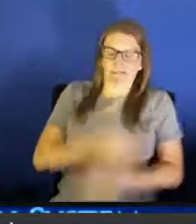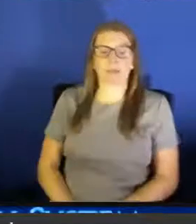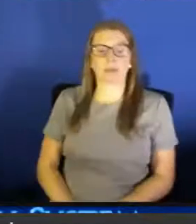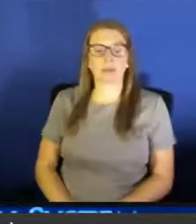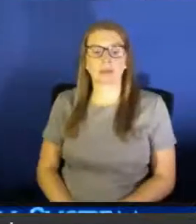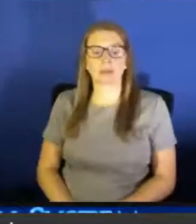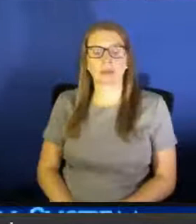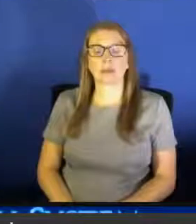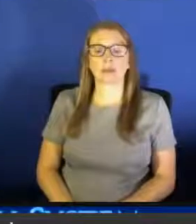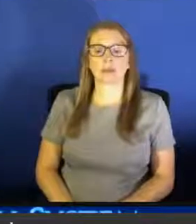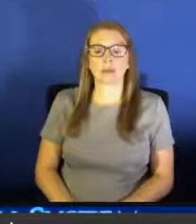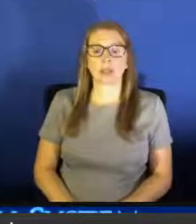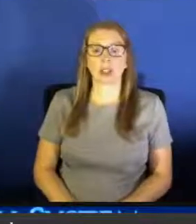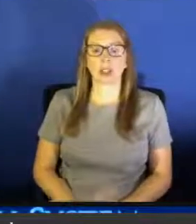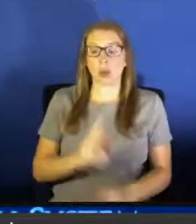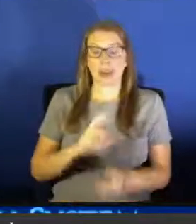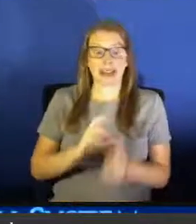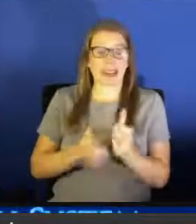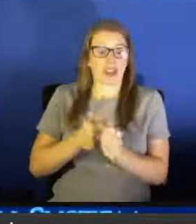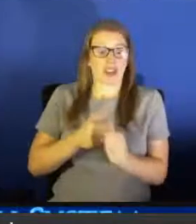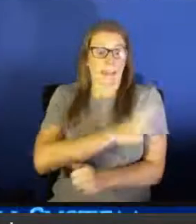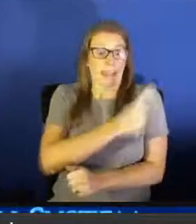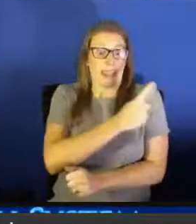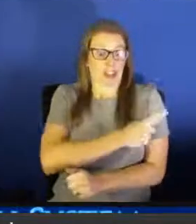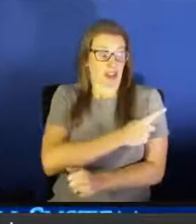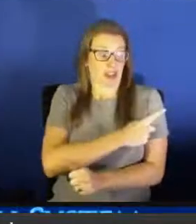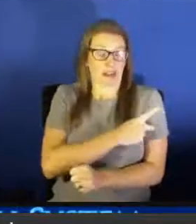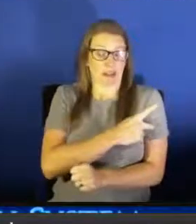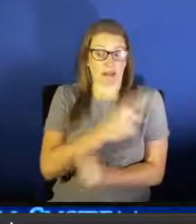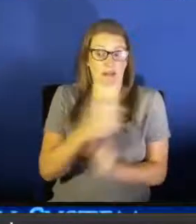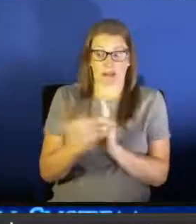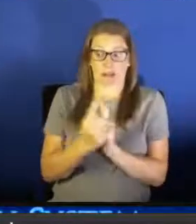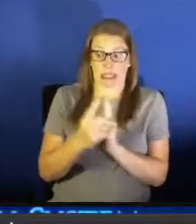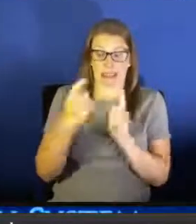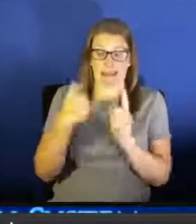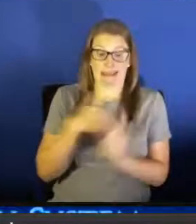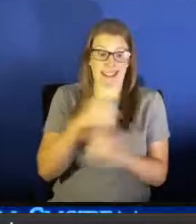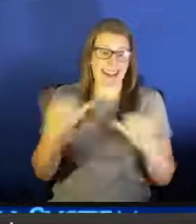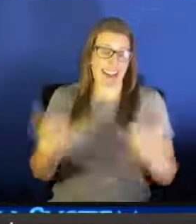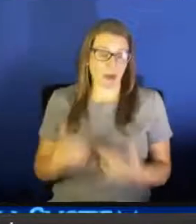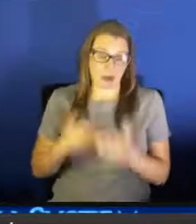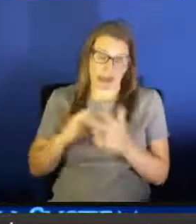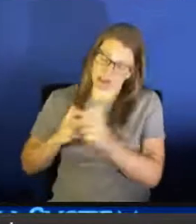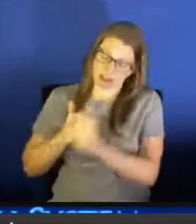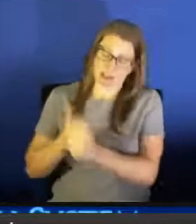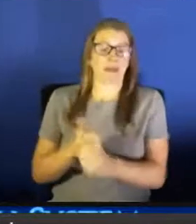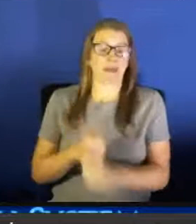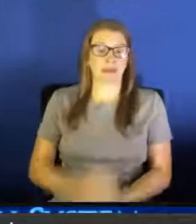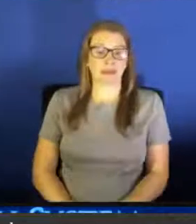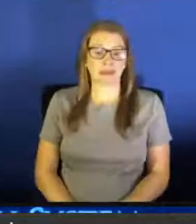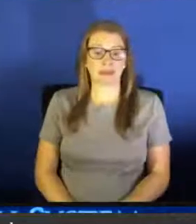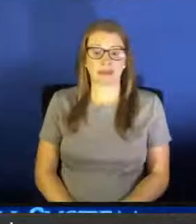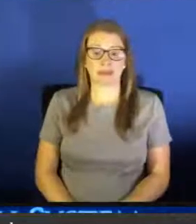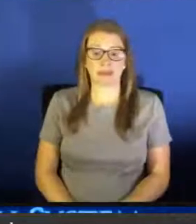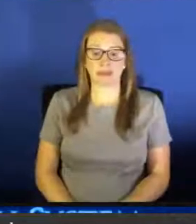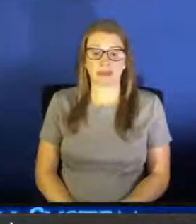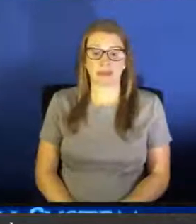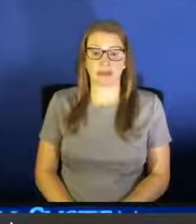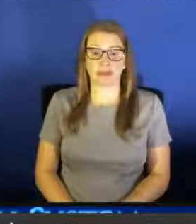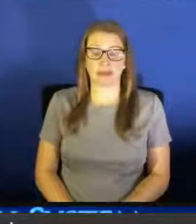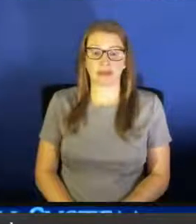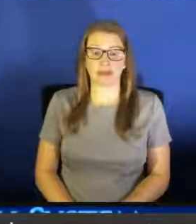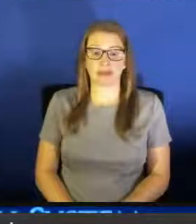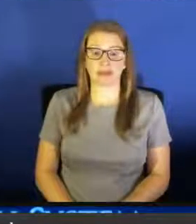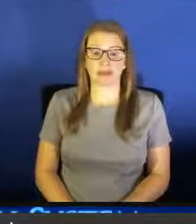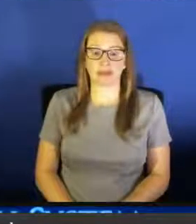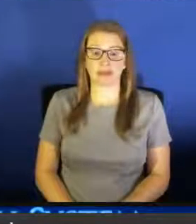patients who were not seeing us in the pandemic who are seeing us now. And I think it very much applies to the population that's being screened for prostate cancer and other diseases